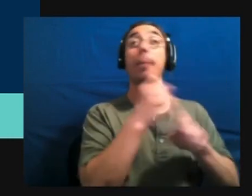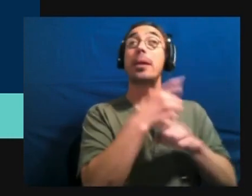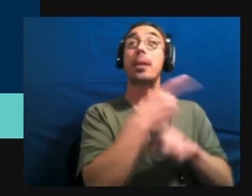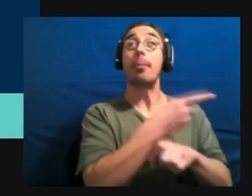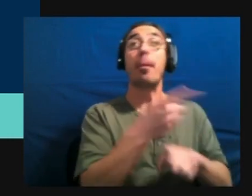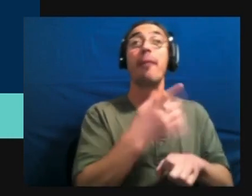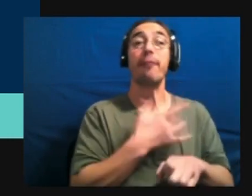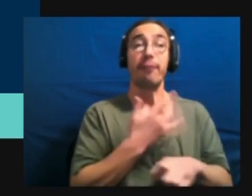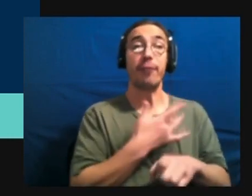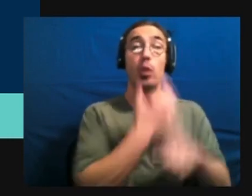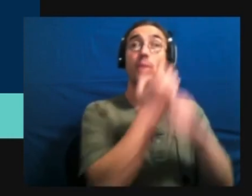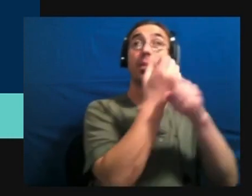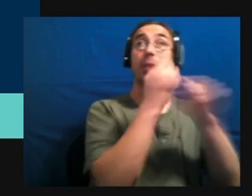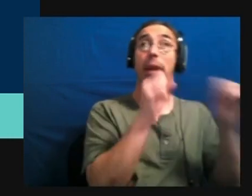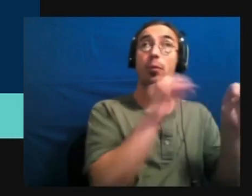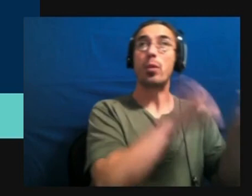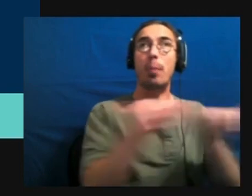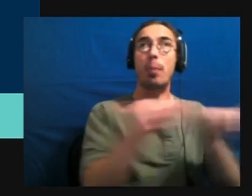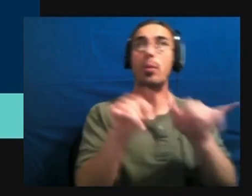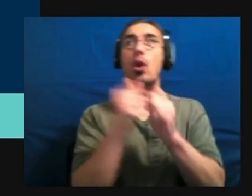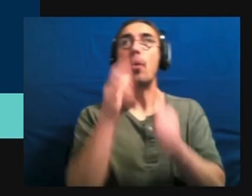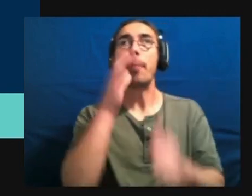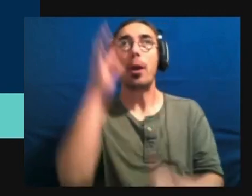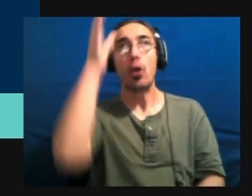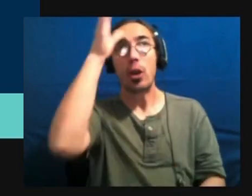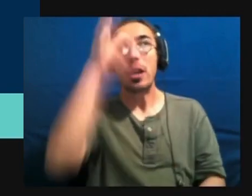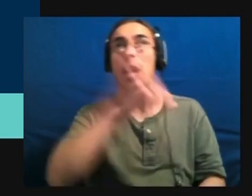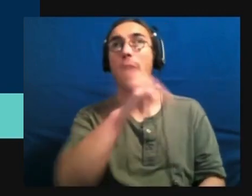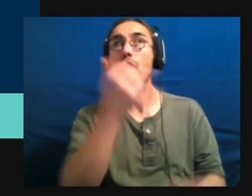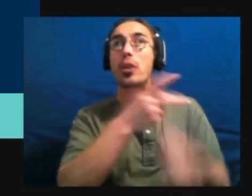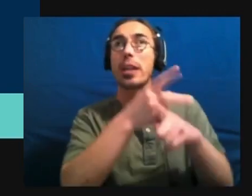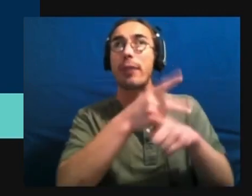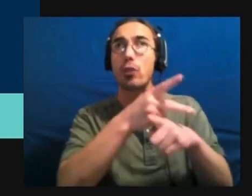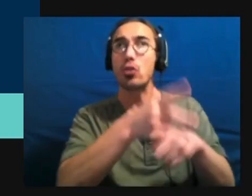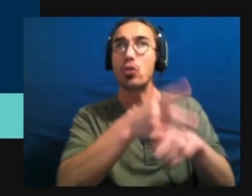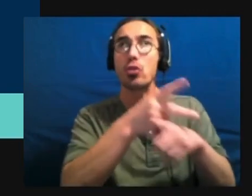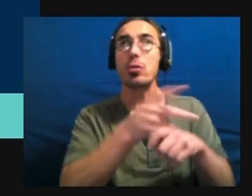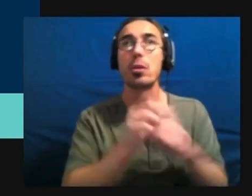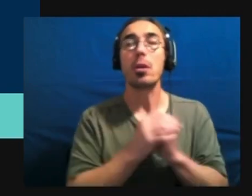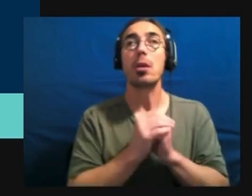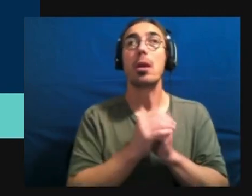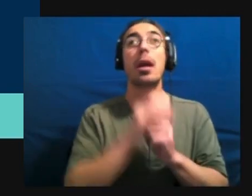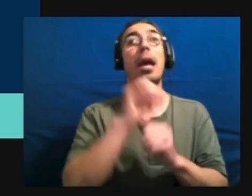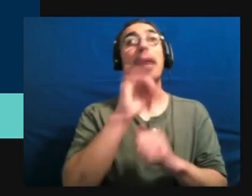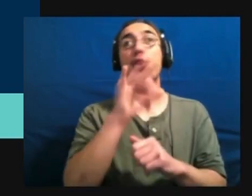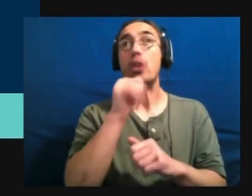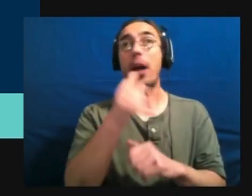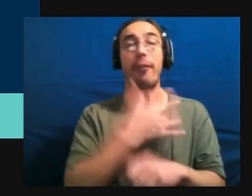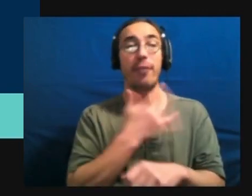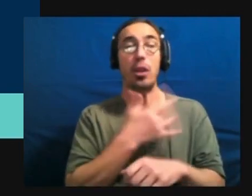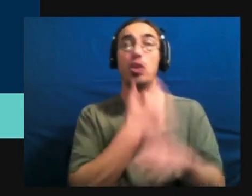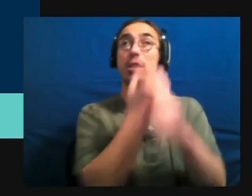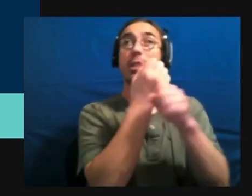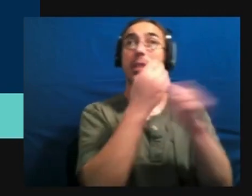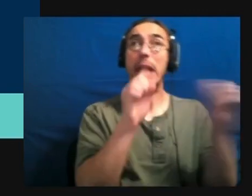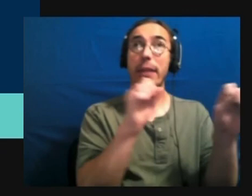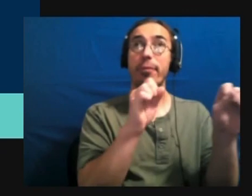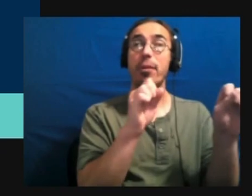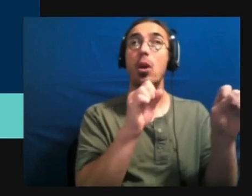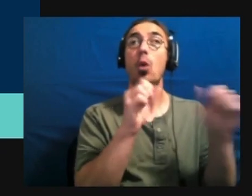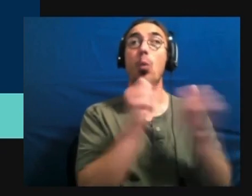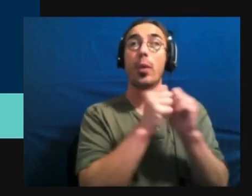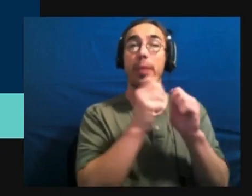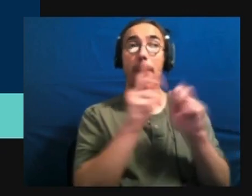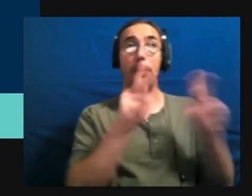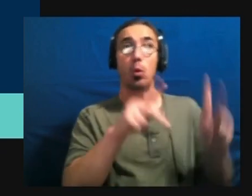with their parents and other caregivers. But if they're not feeling safe with their caregivers, it's going to be